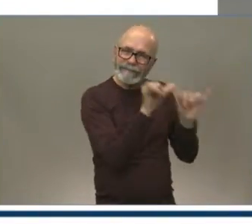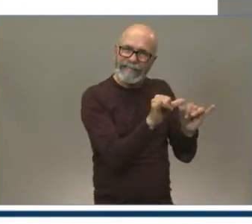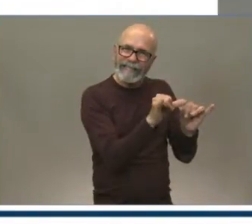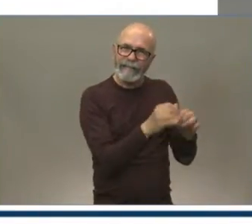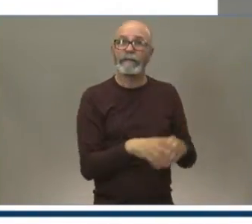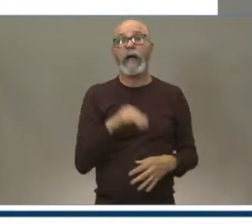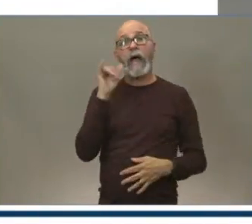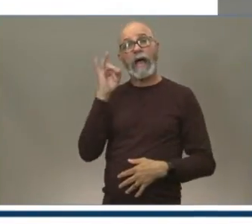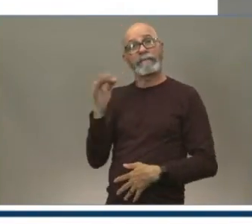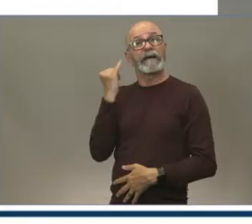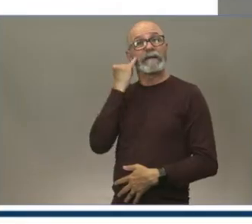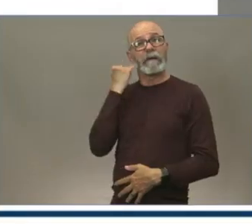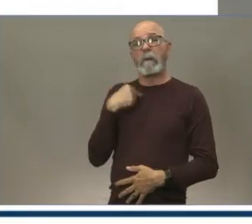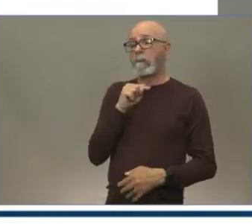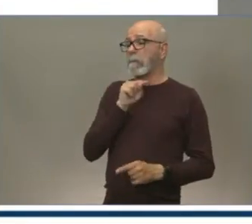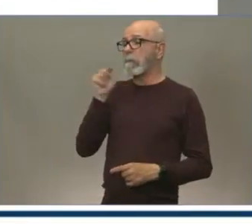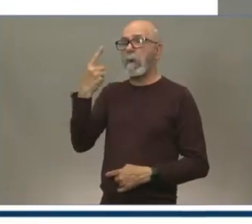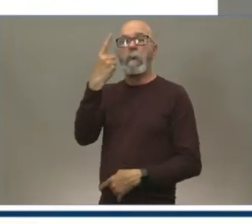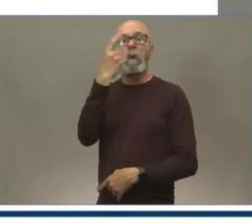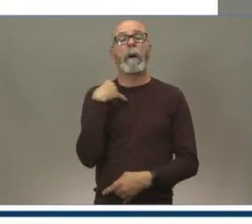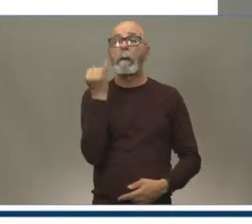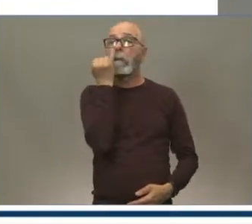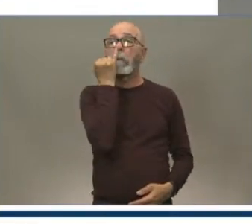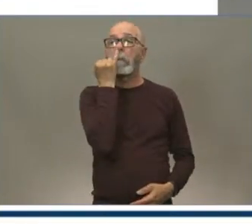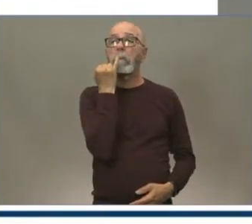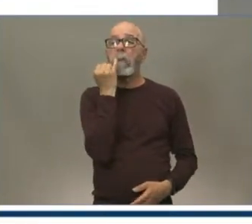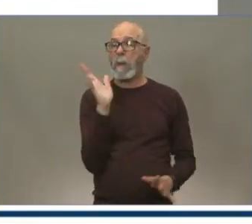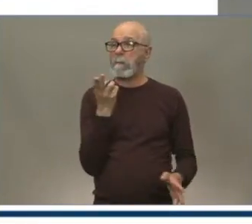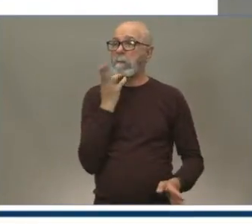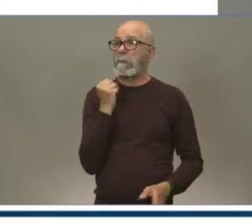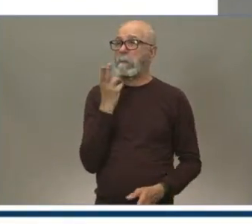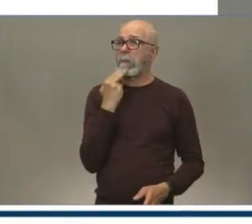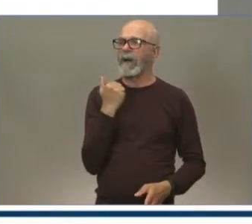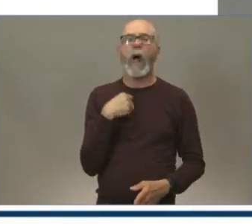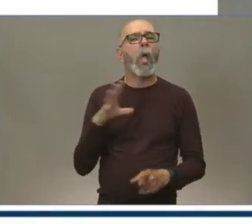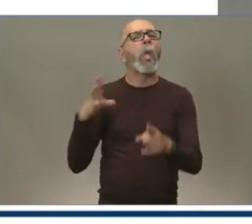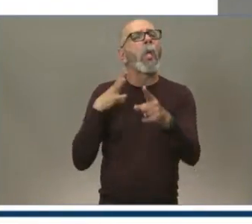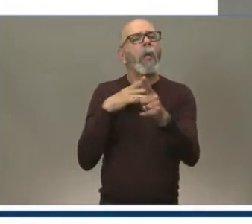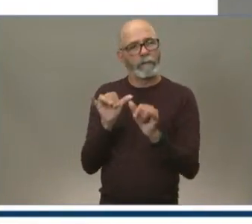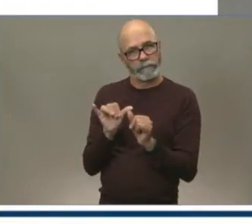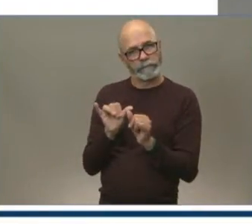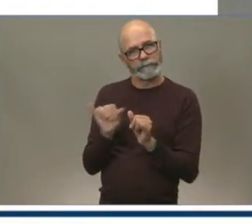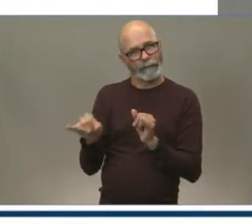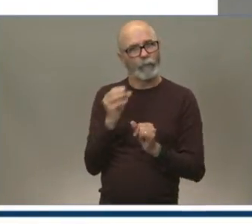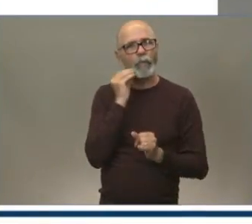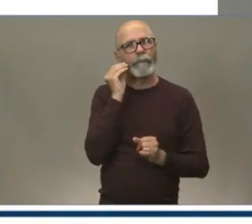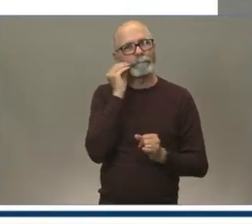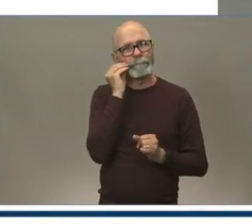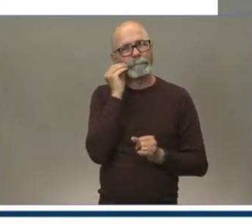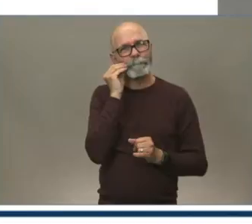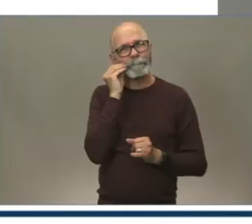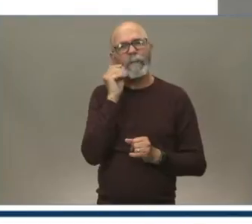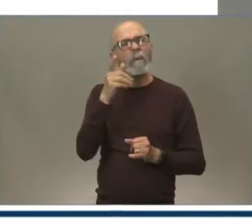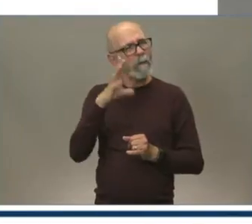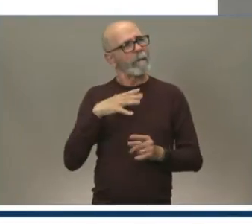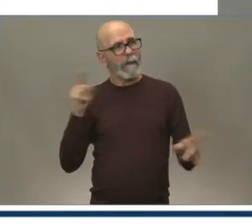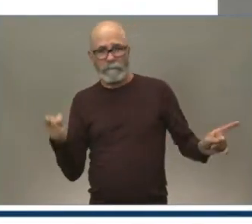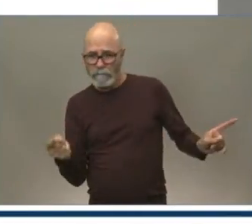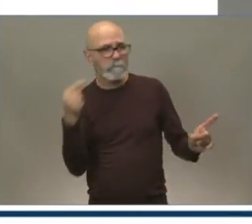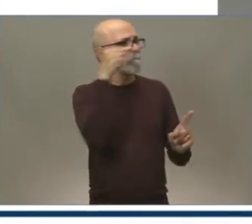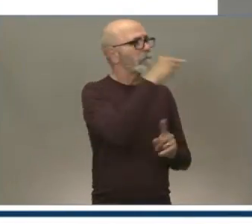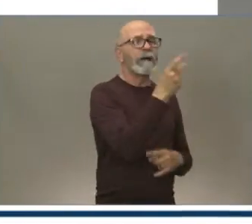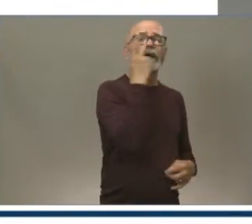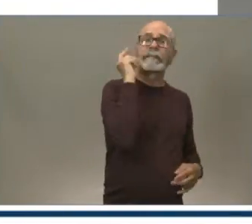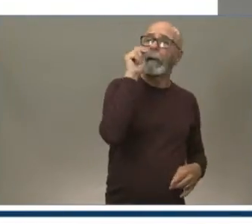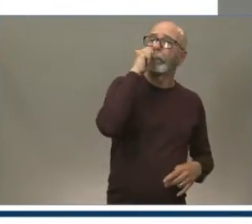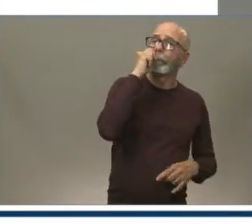symptom. And get tested. The more contacts you have in your life, the more frequently you should be tested. Don't travel